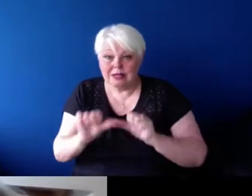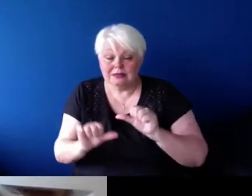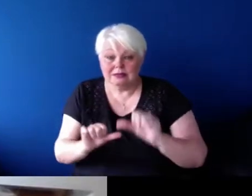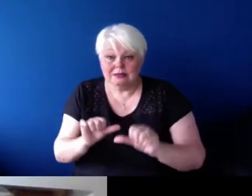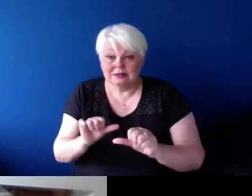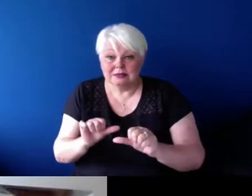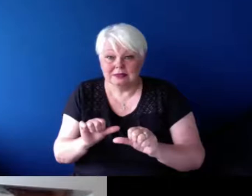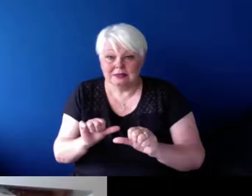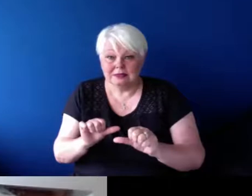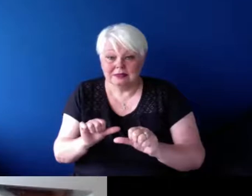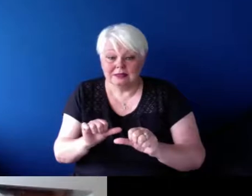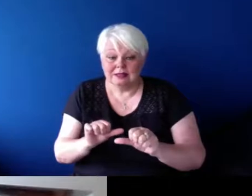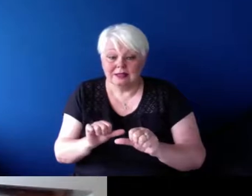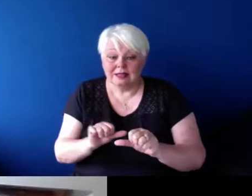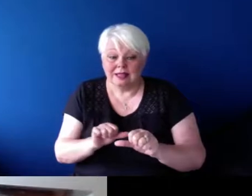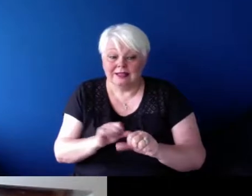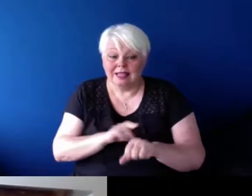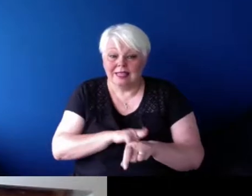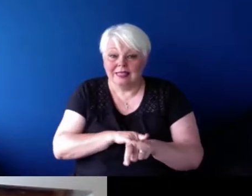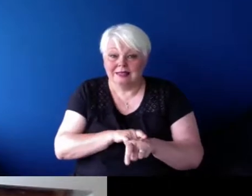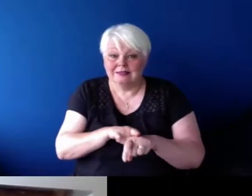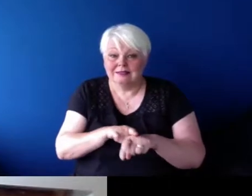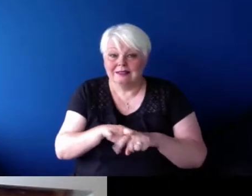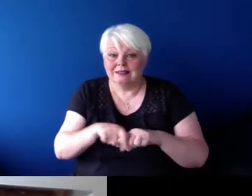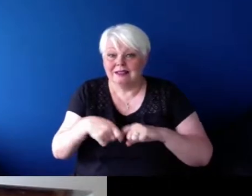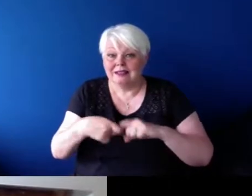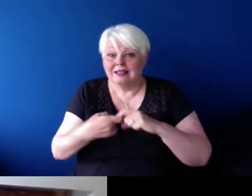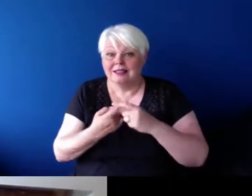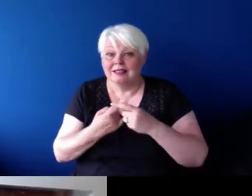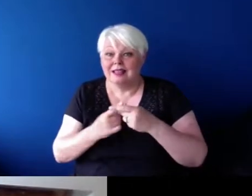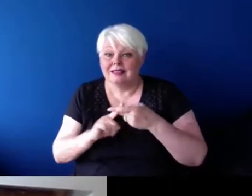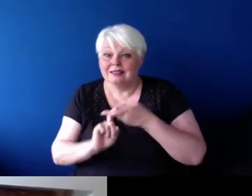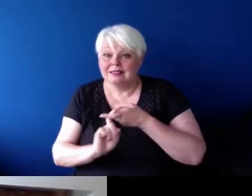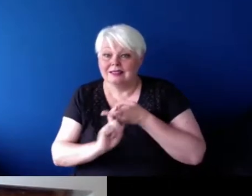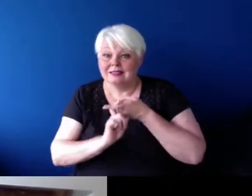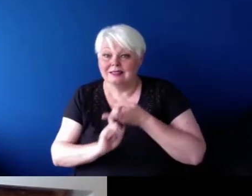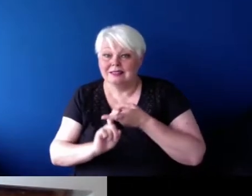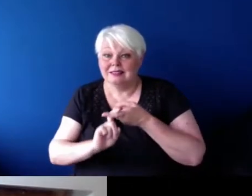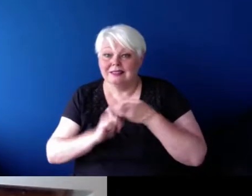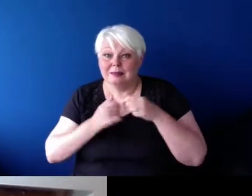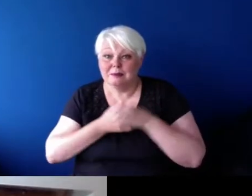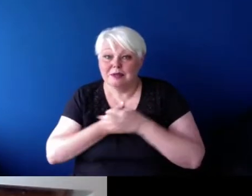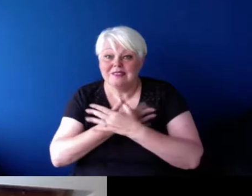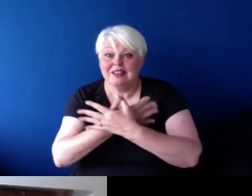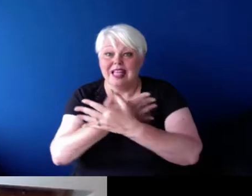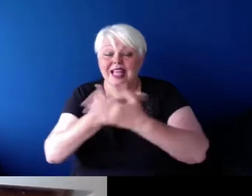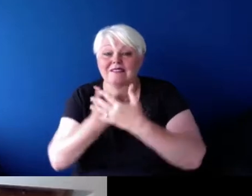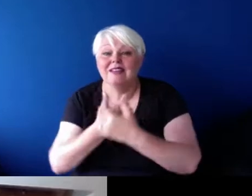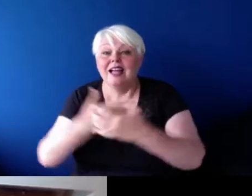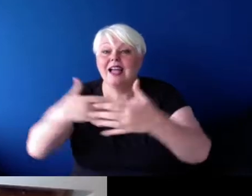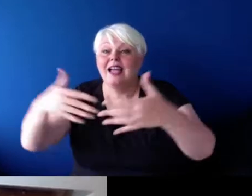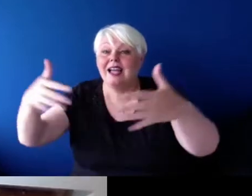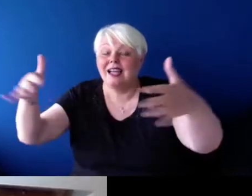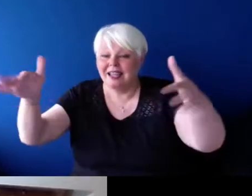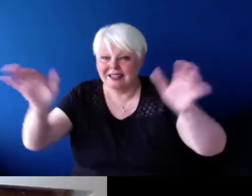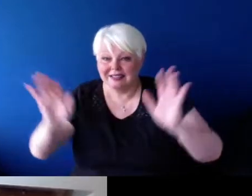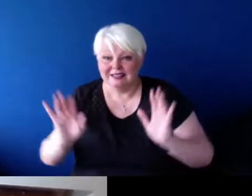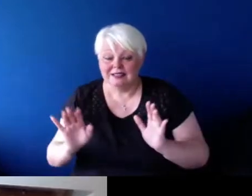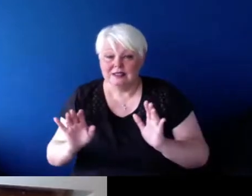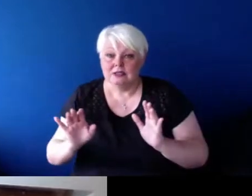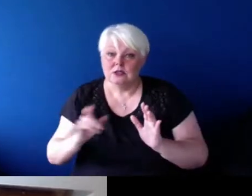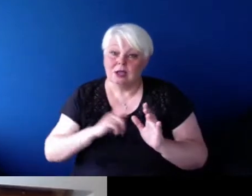know, the butterfly that can fly. And I think, you know, communities like Open Table and Somewhere Else